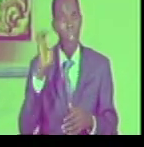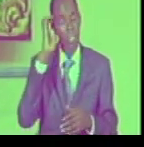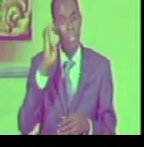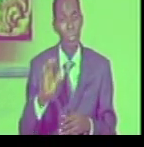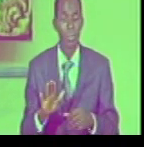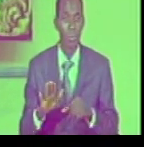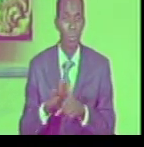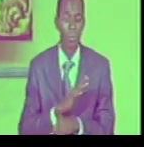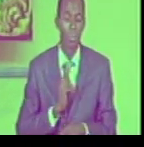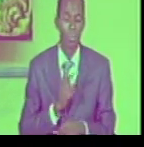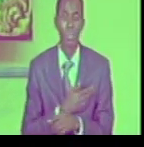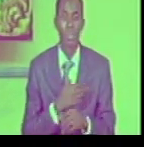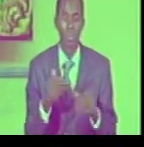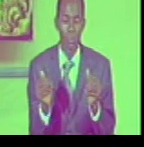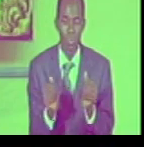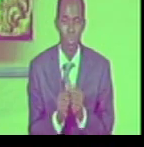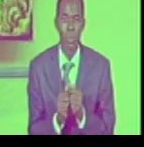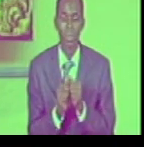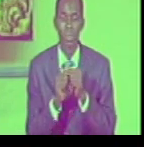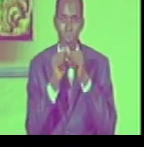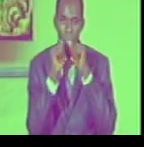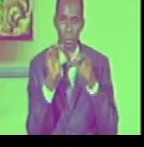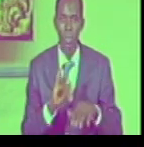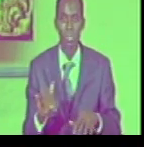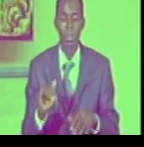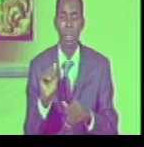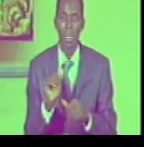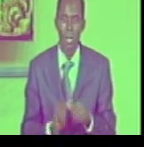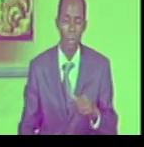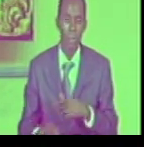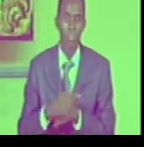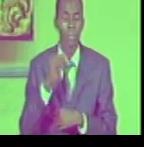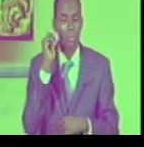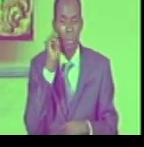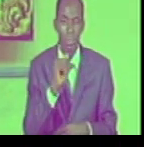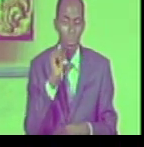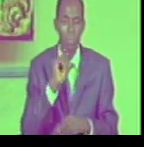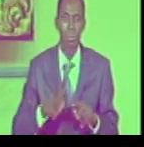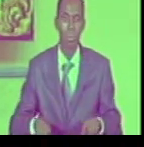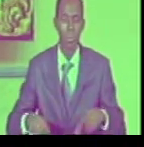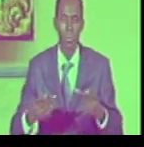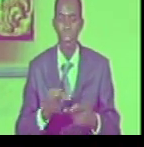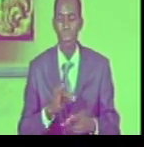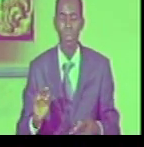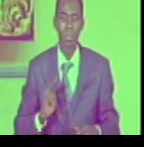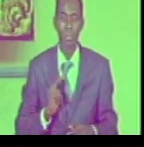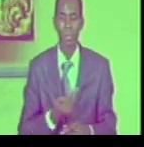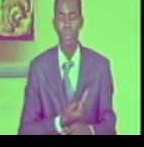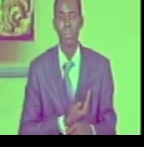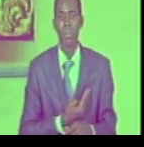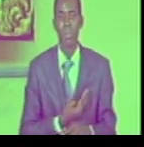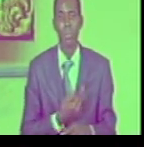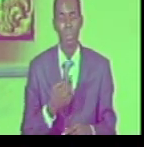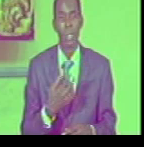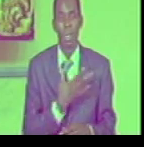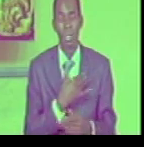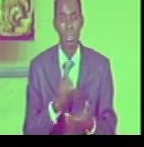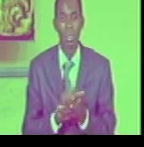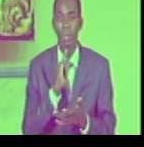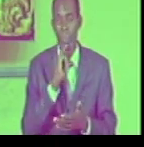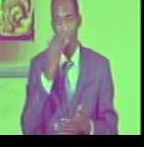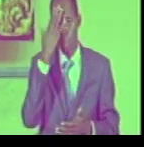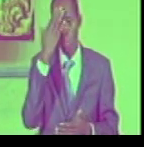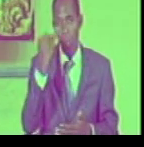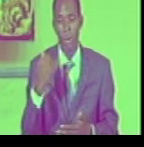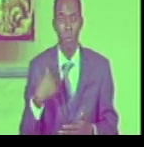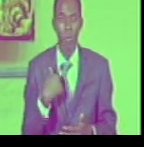the God of our salvation. He's been daily providing for us, loading us with benefits. And that's why we are alive today. We